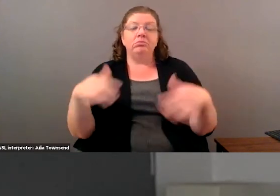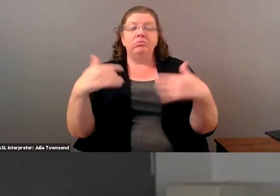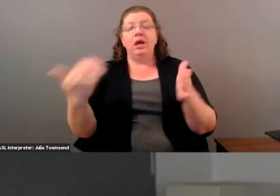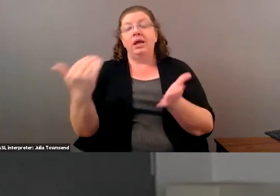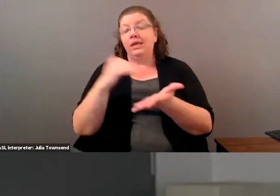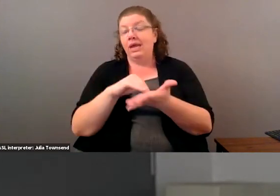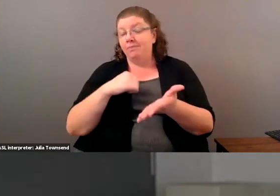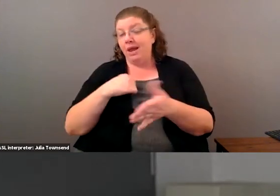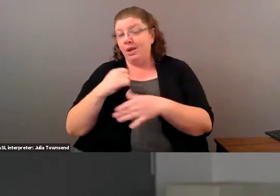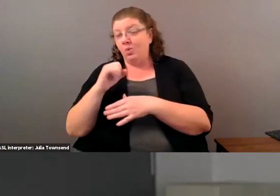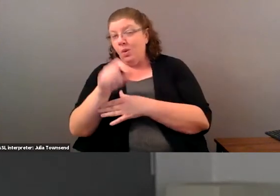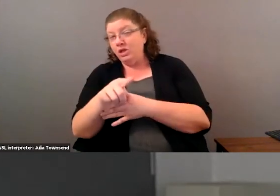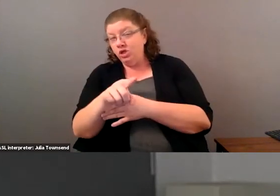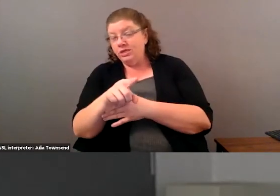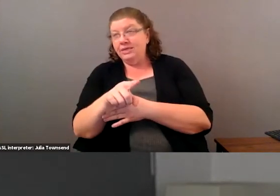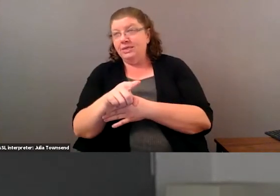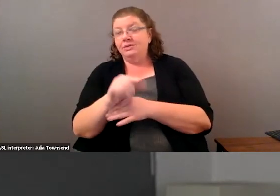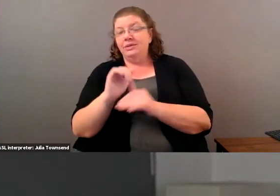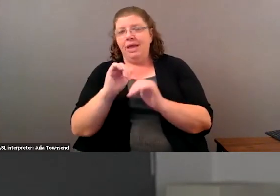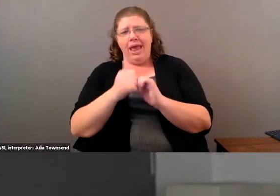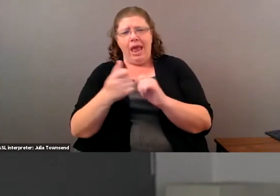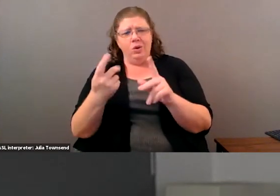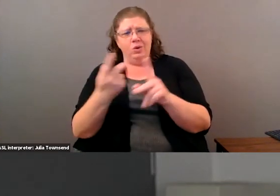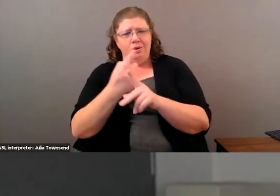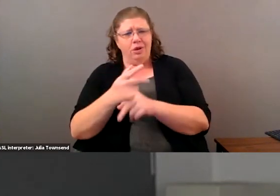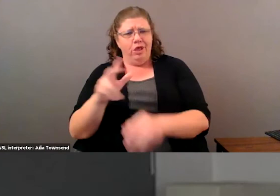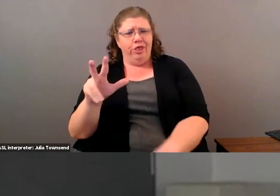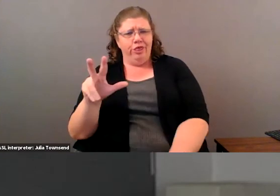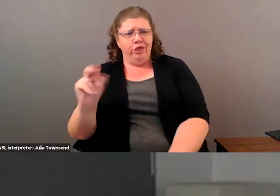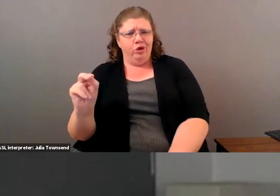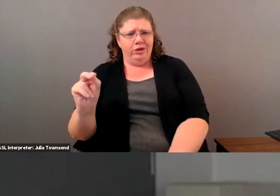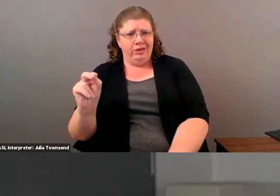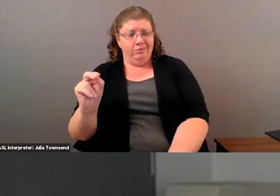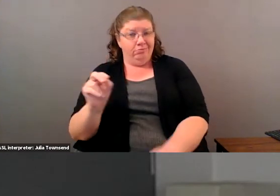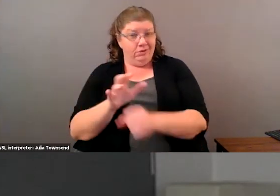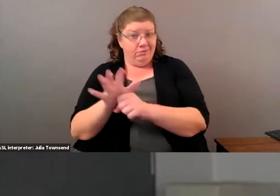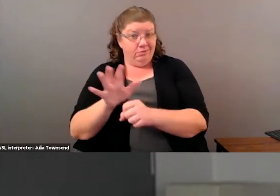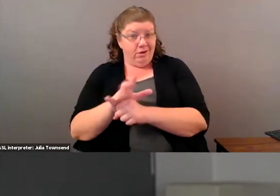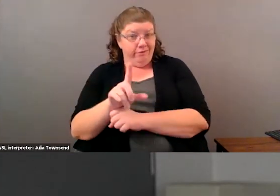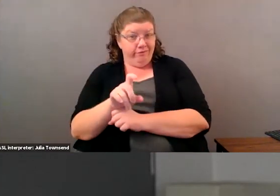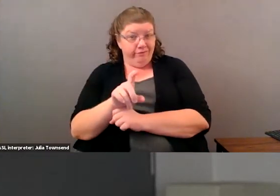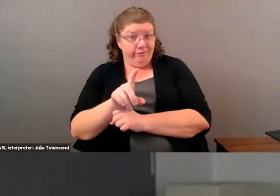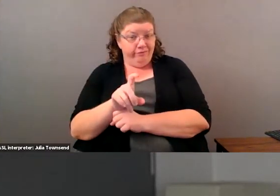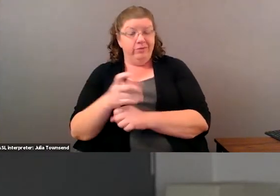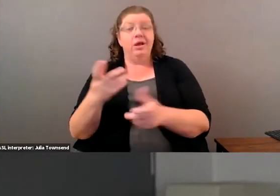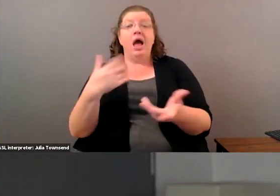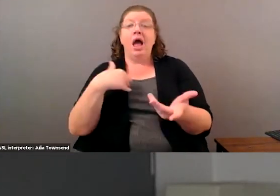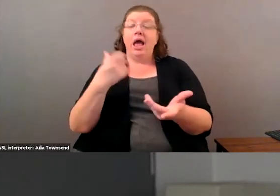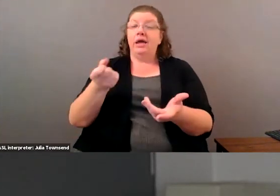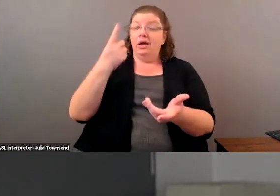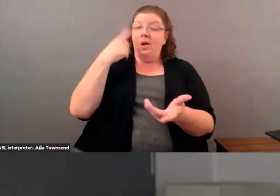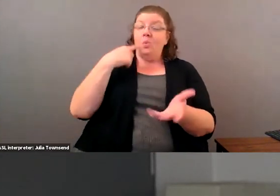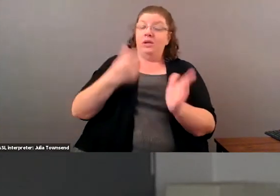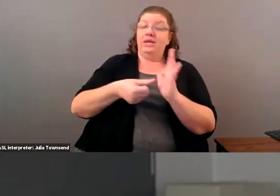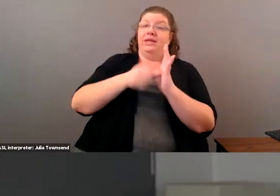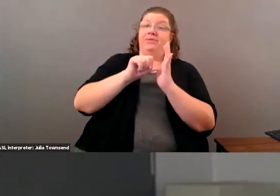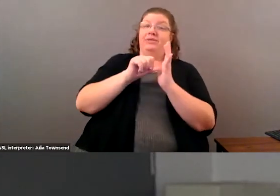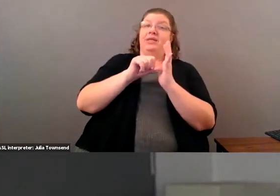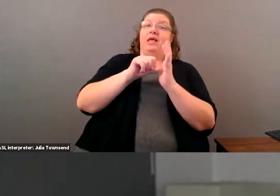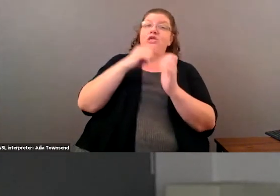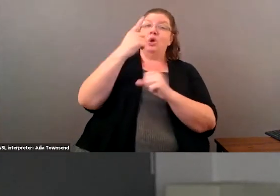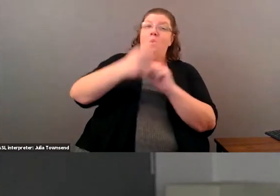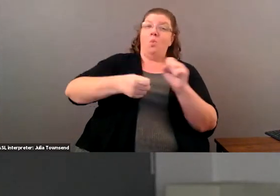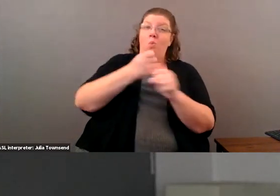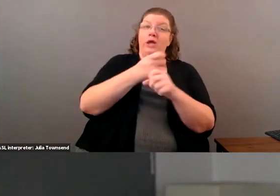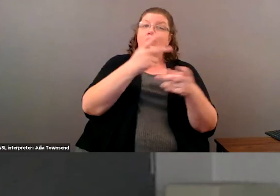question is, how did we determine 30, and is that enough? And I do understand, and I want to emphasize, this are 1-year